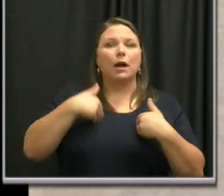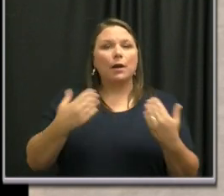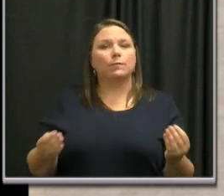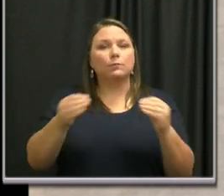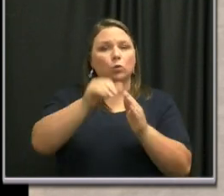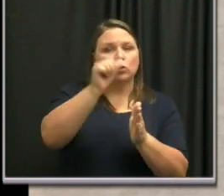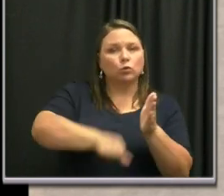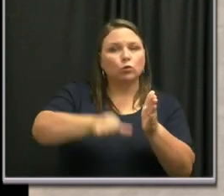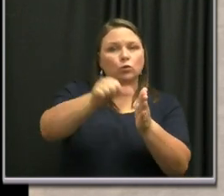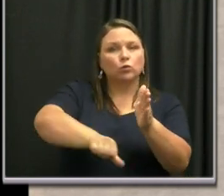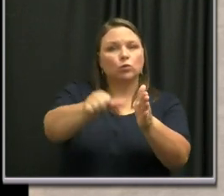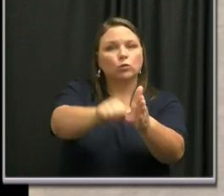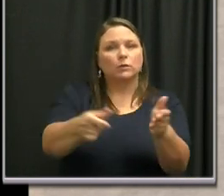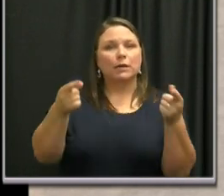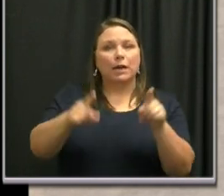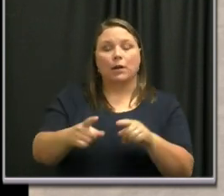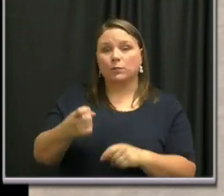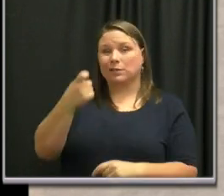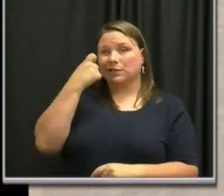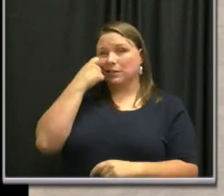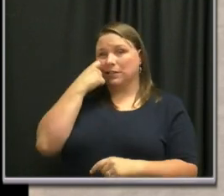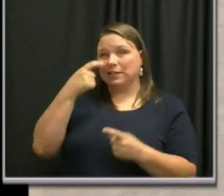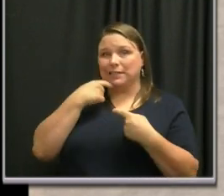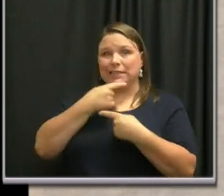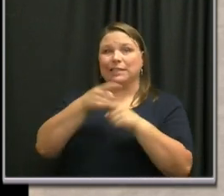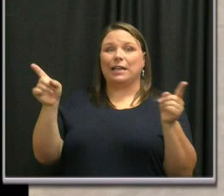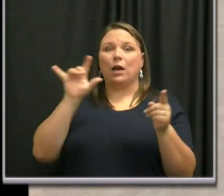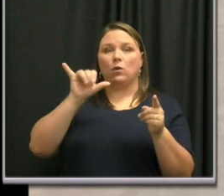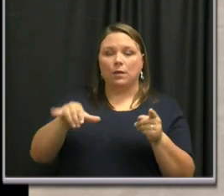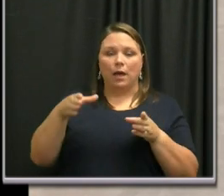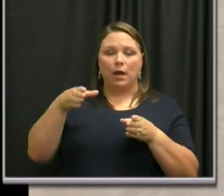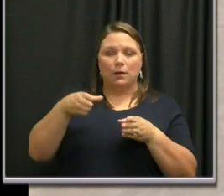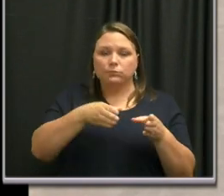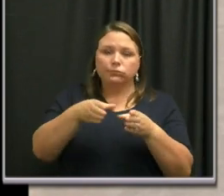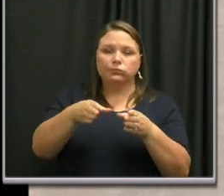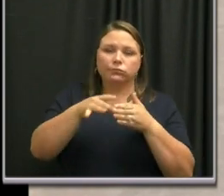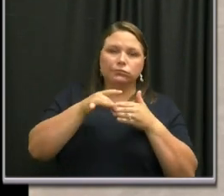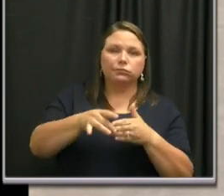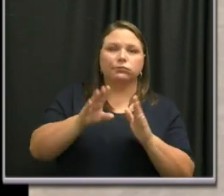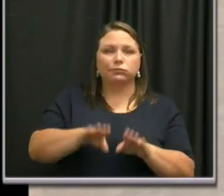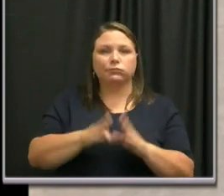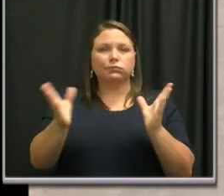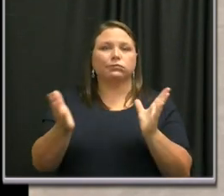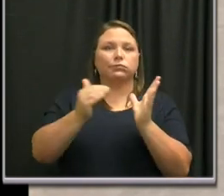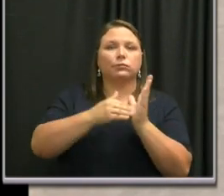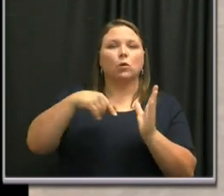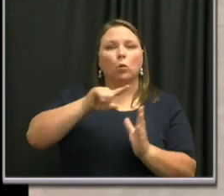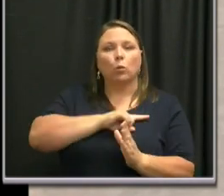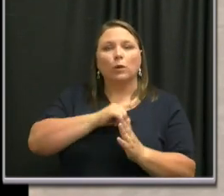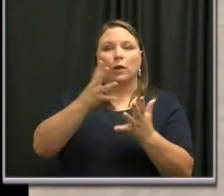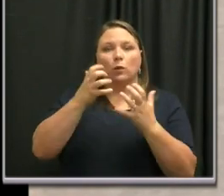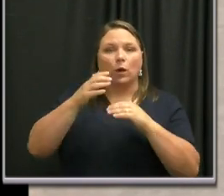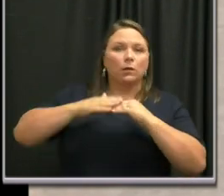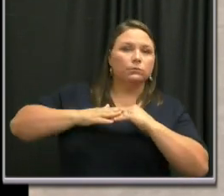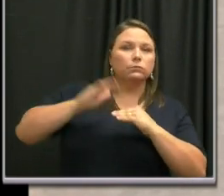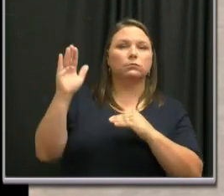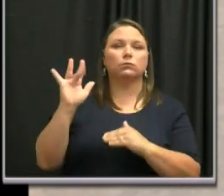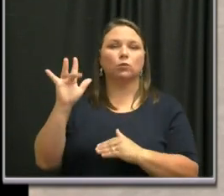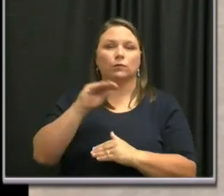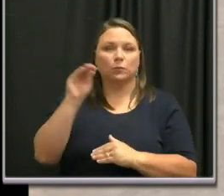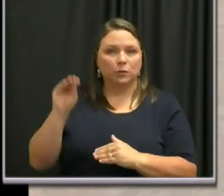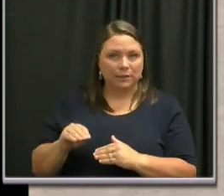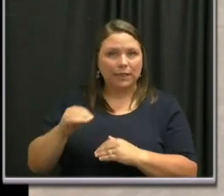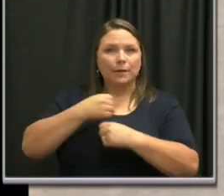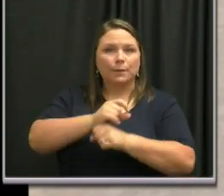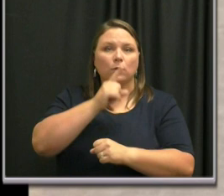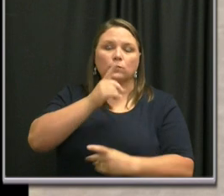procedures. When we first announced the roadmap to Nashville, we set the scale of these numbers to be above 25% to